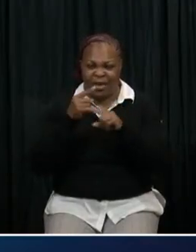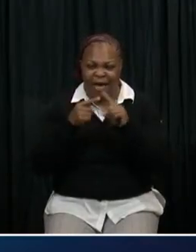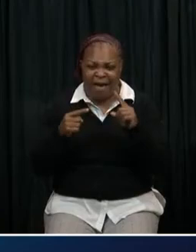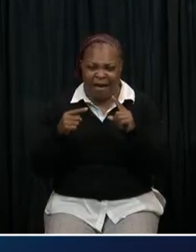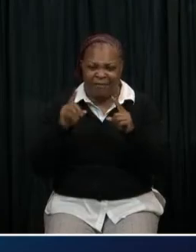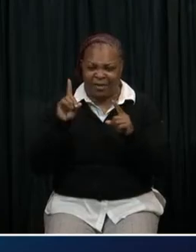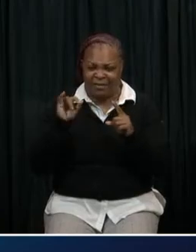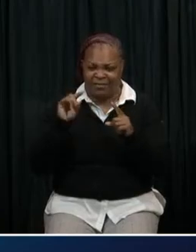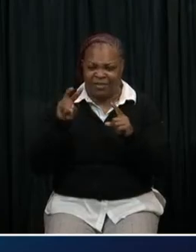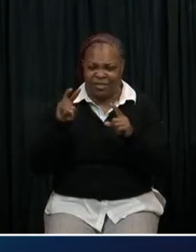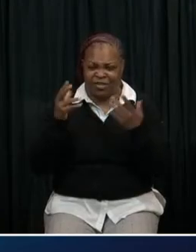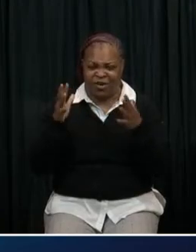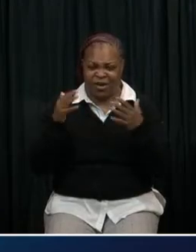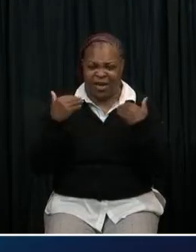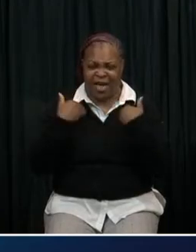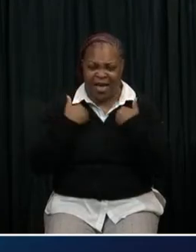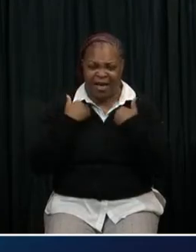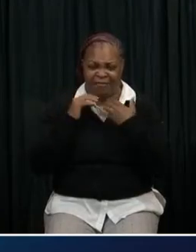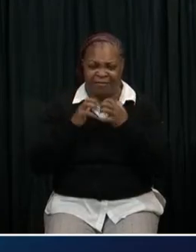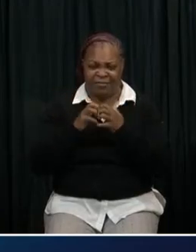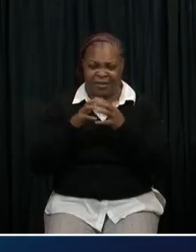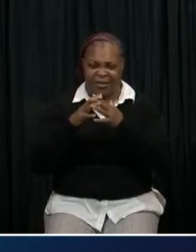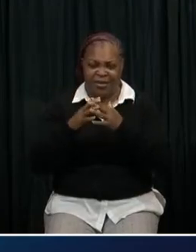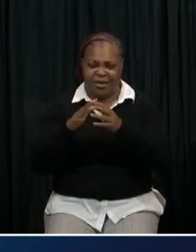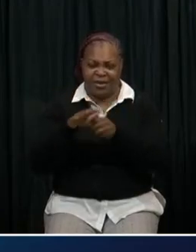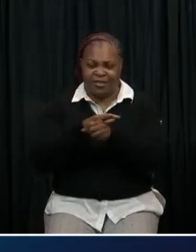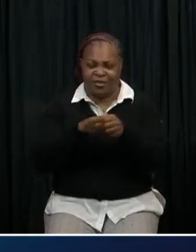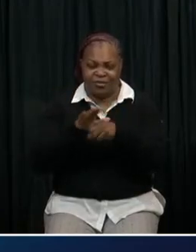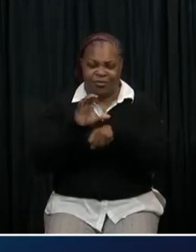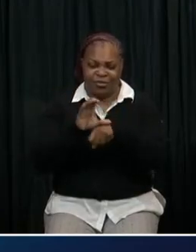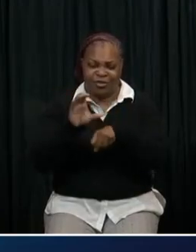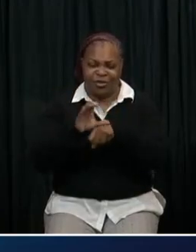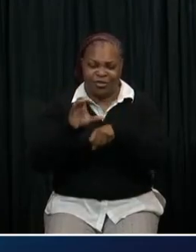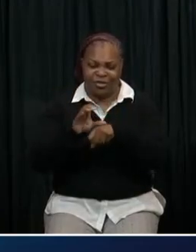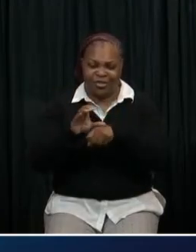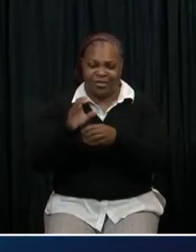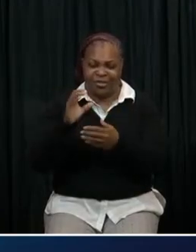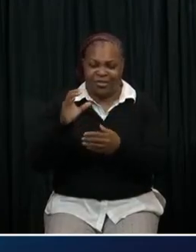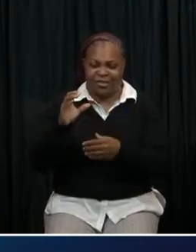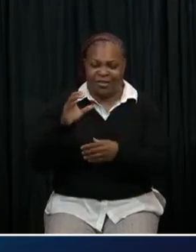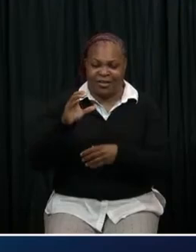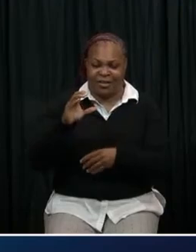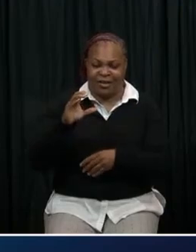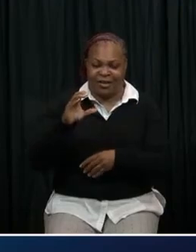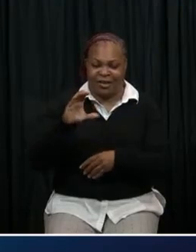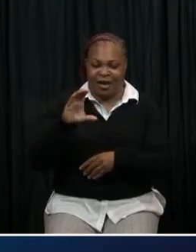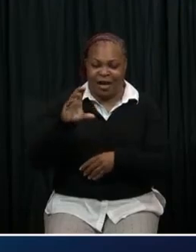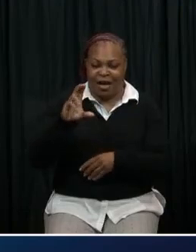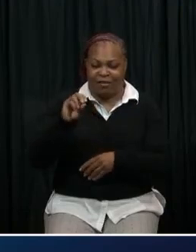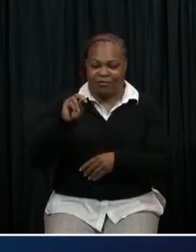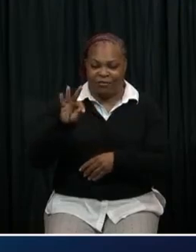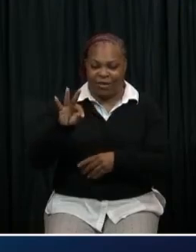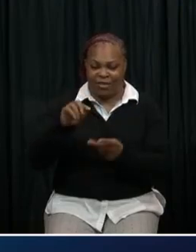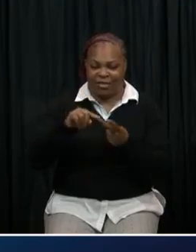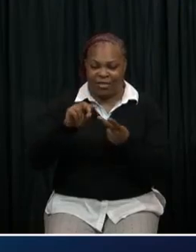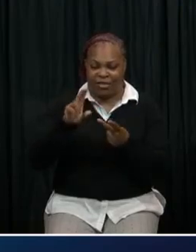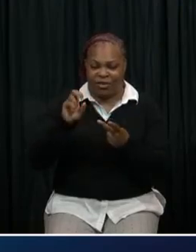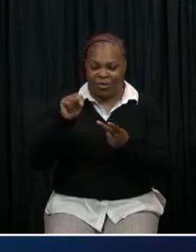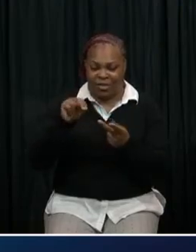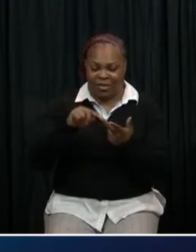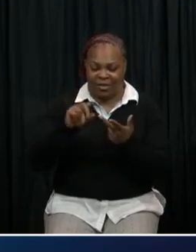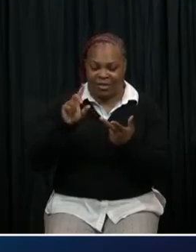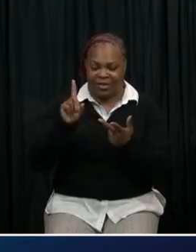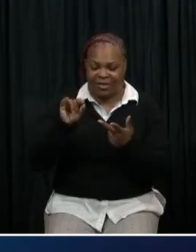divisions already have this implemented at the local church, conference, union, and division.